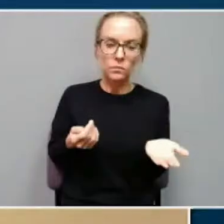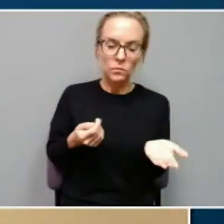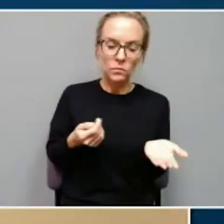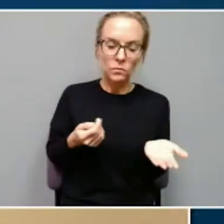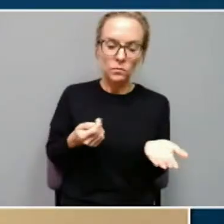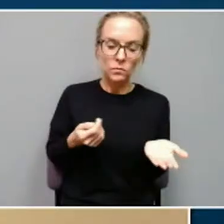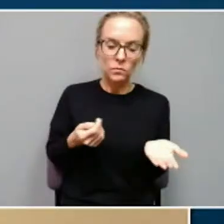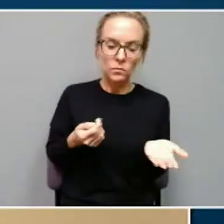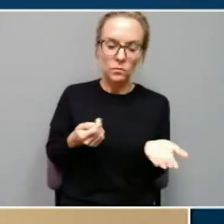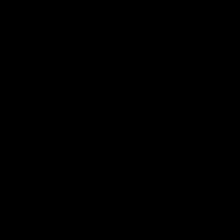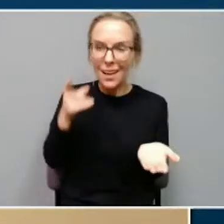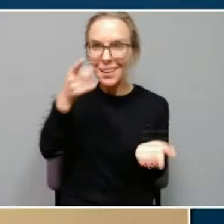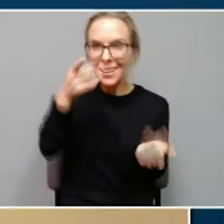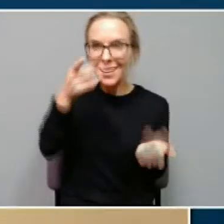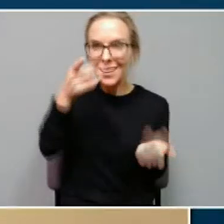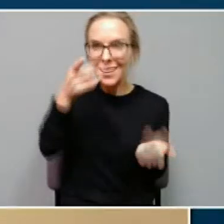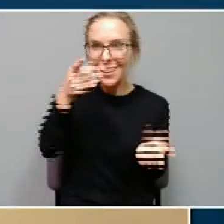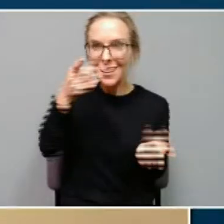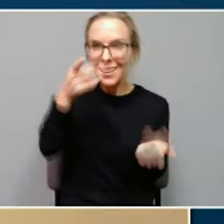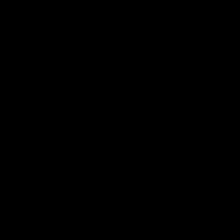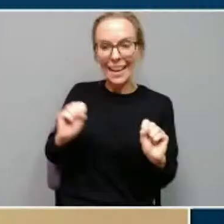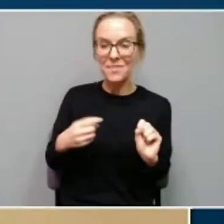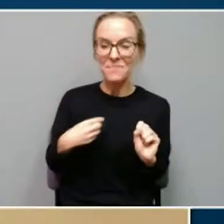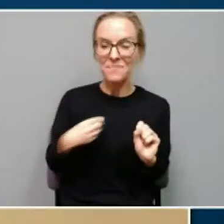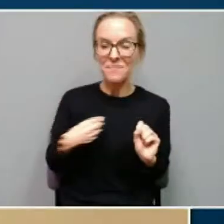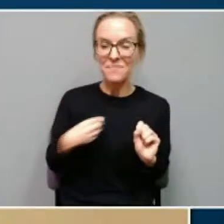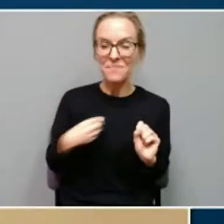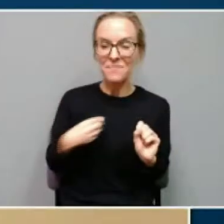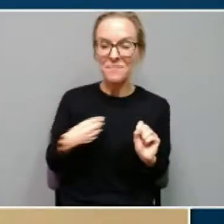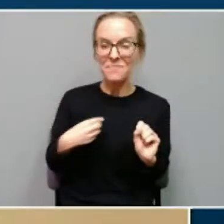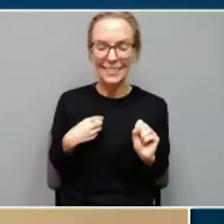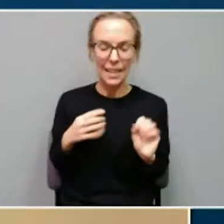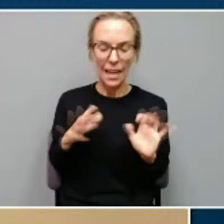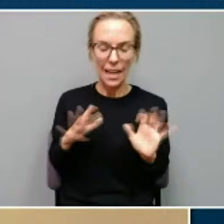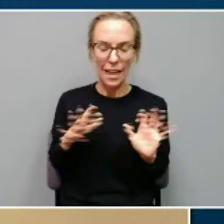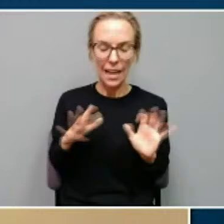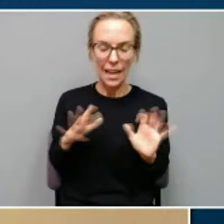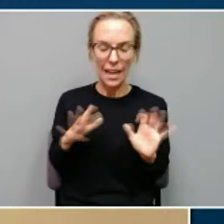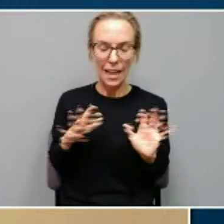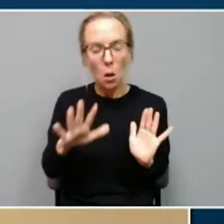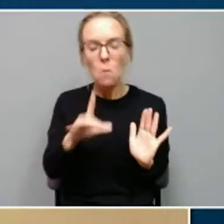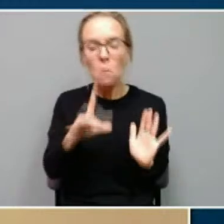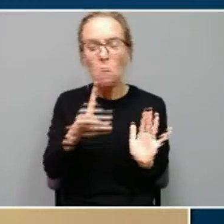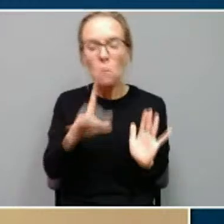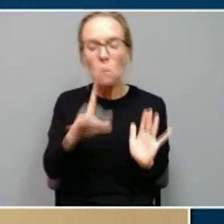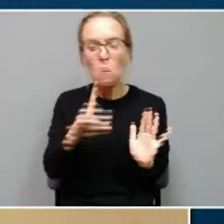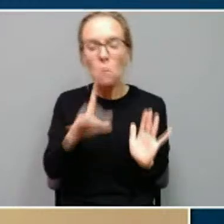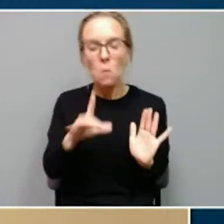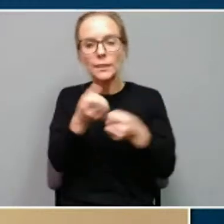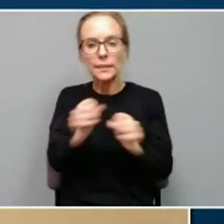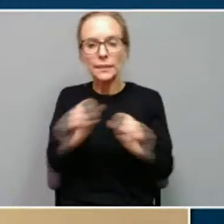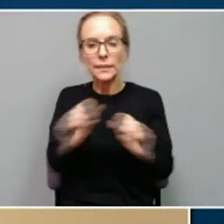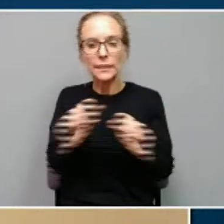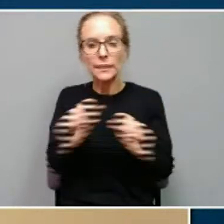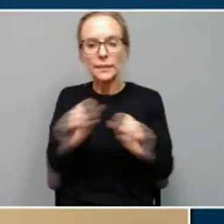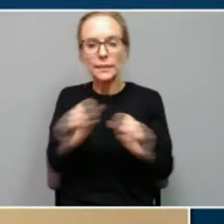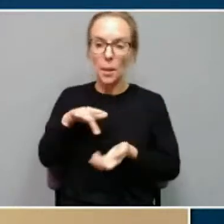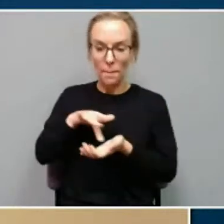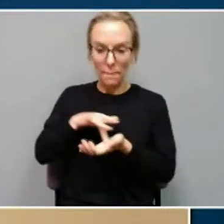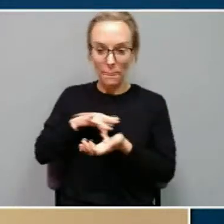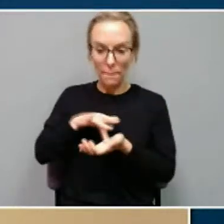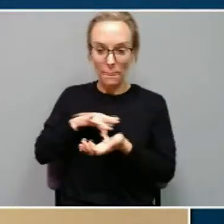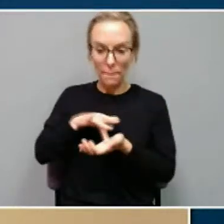God saved me. I have no doubt. There were medical